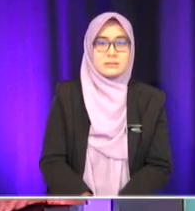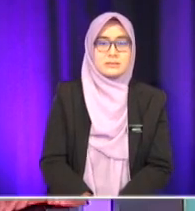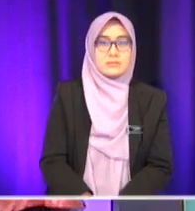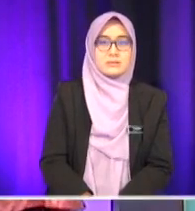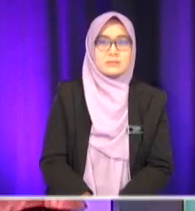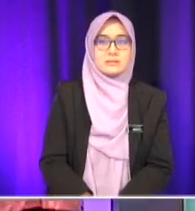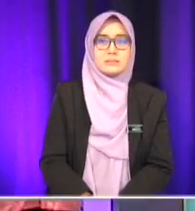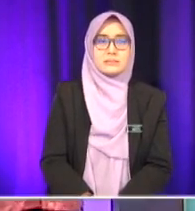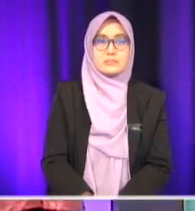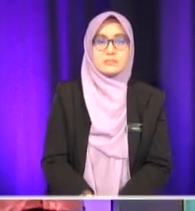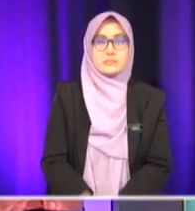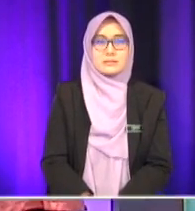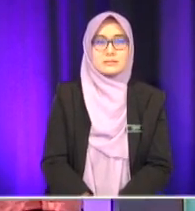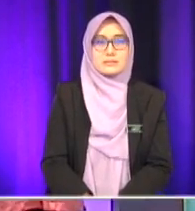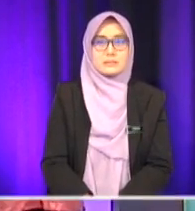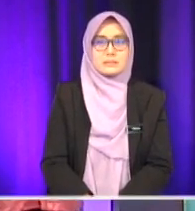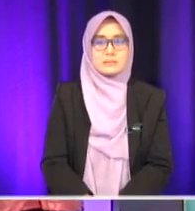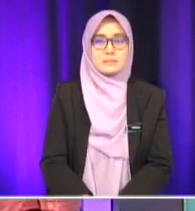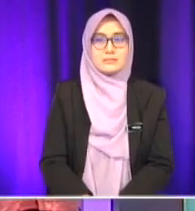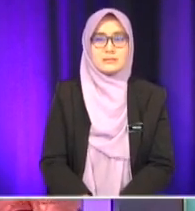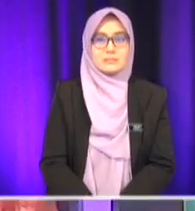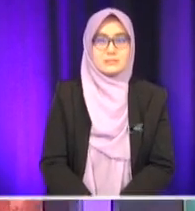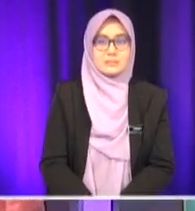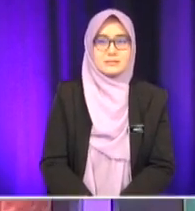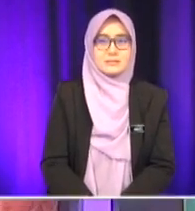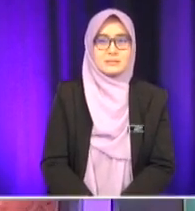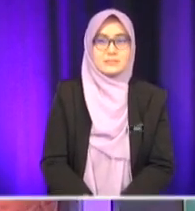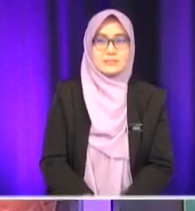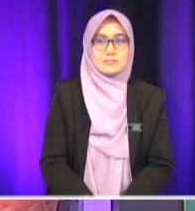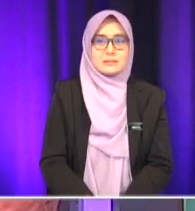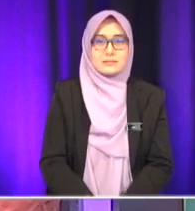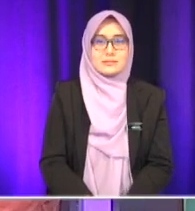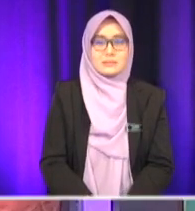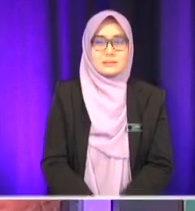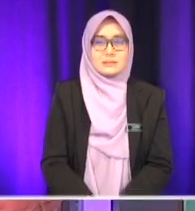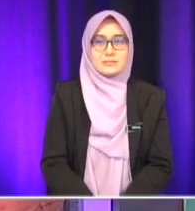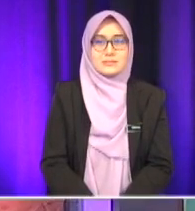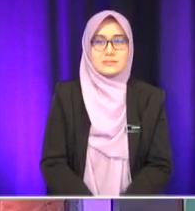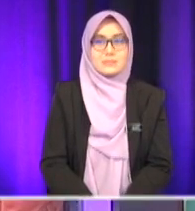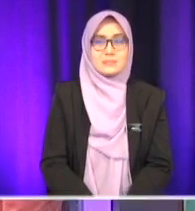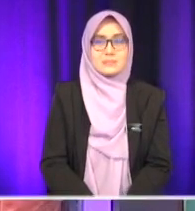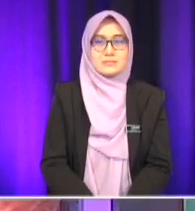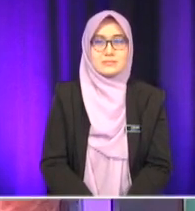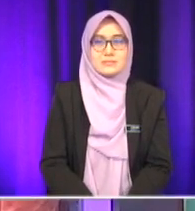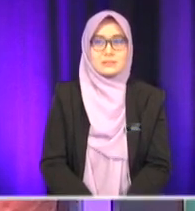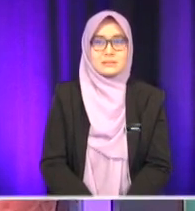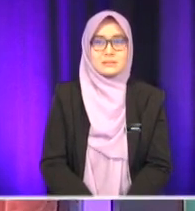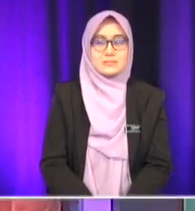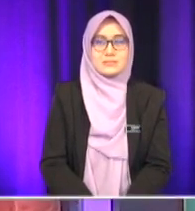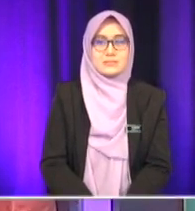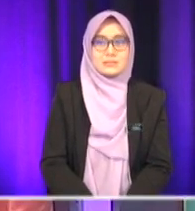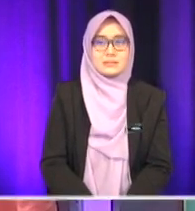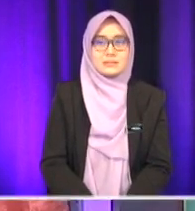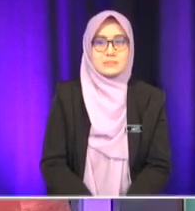that sales of pangolins now account for up to 20%. So estimates what? What will it